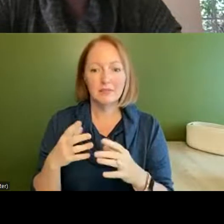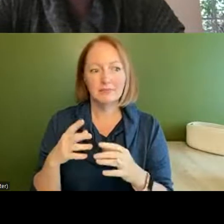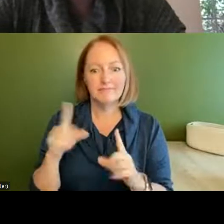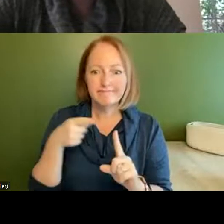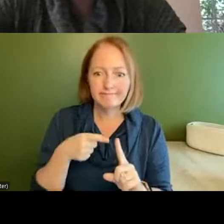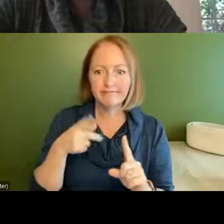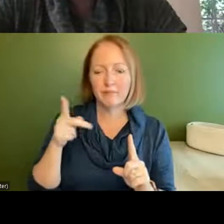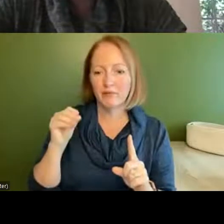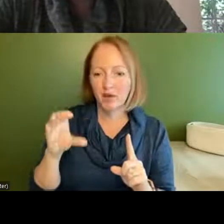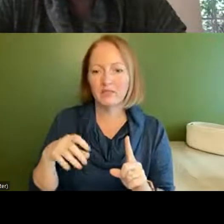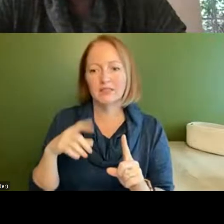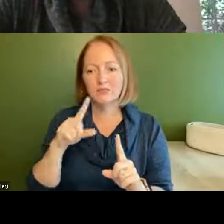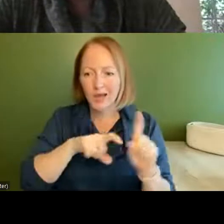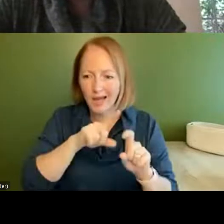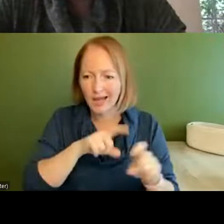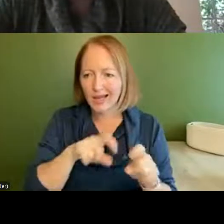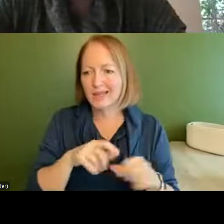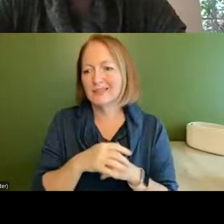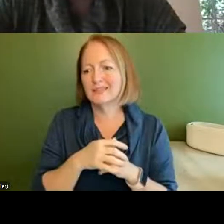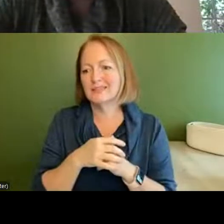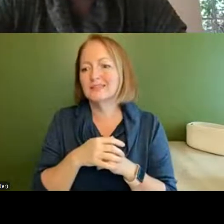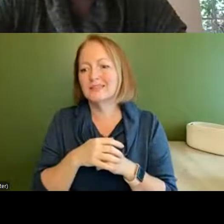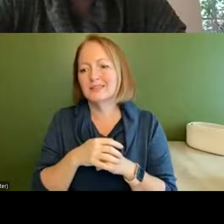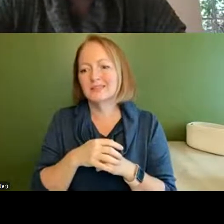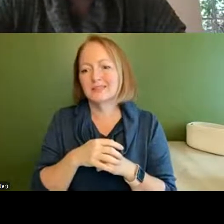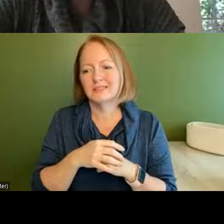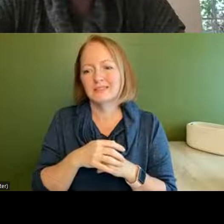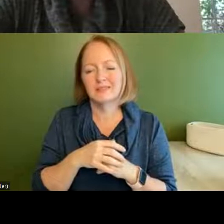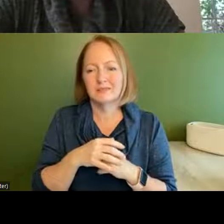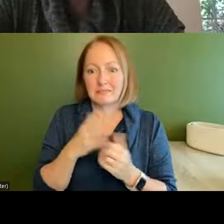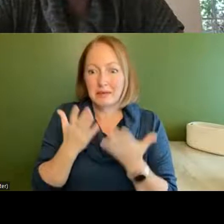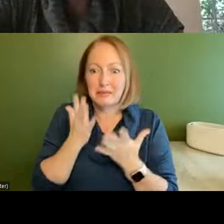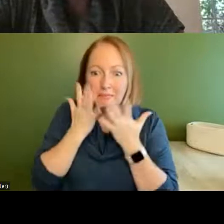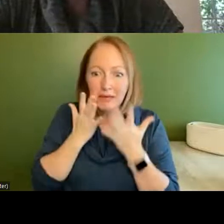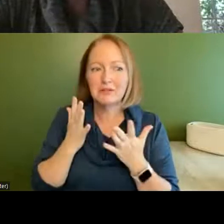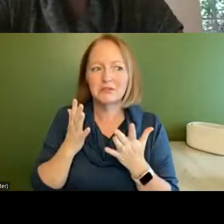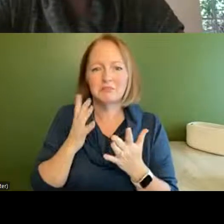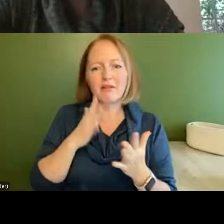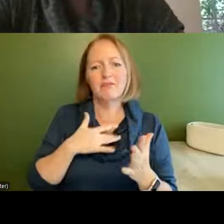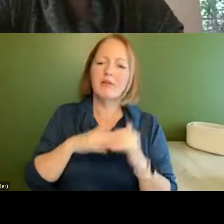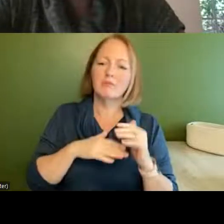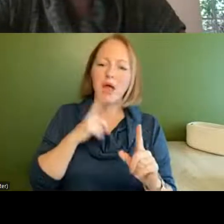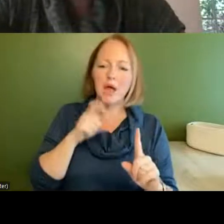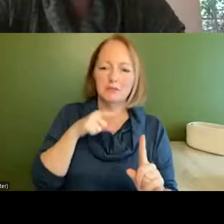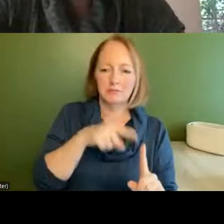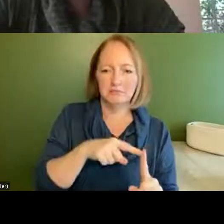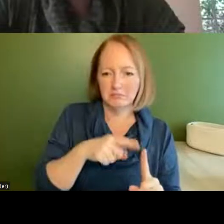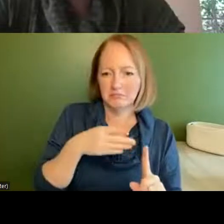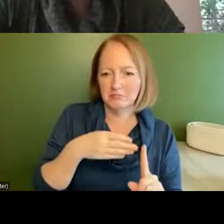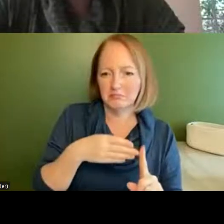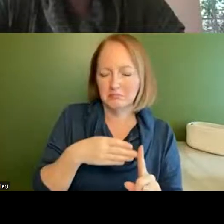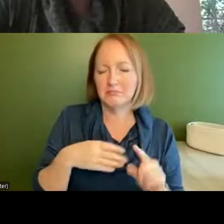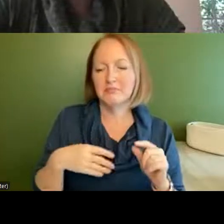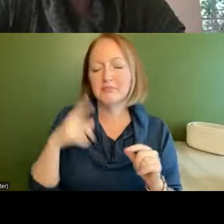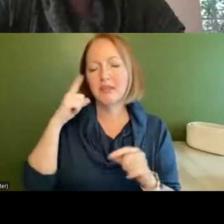to ask all their questions that they might be too embarrassed to ask others. And also, you know,